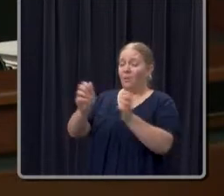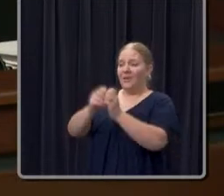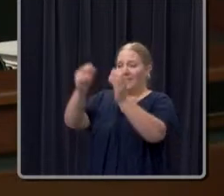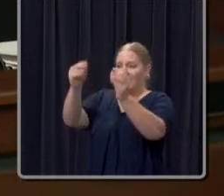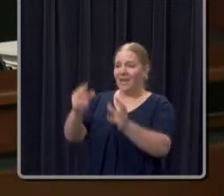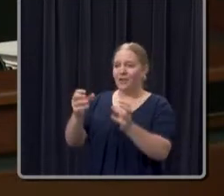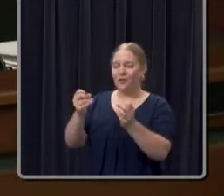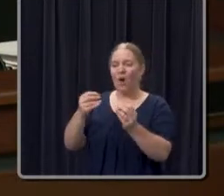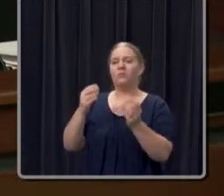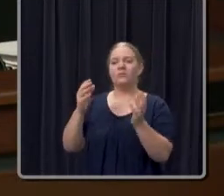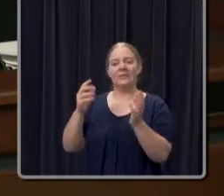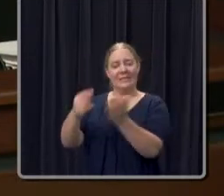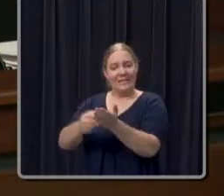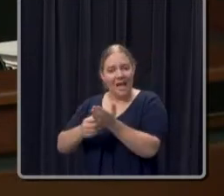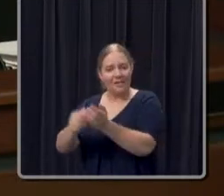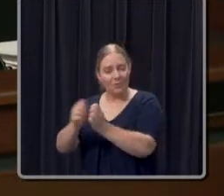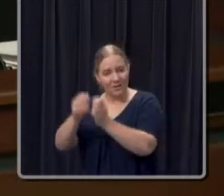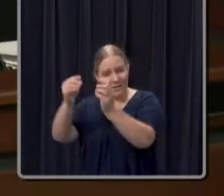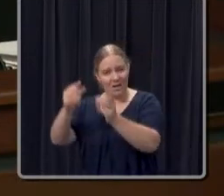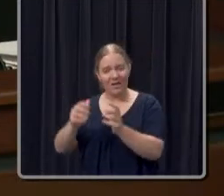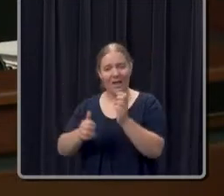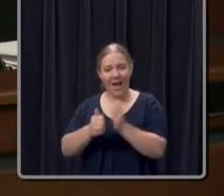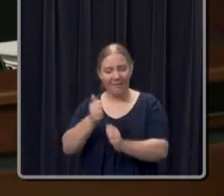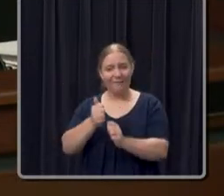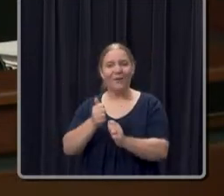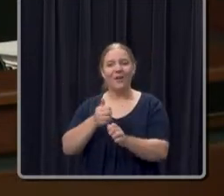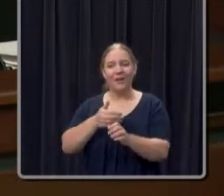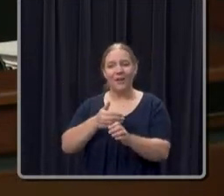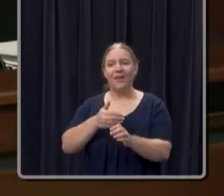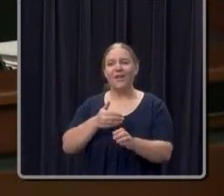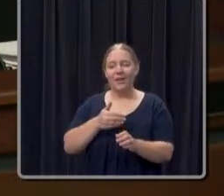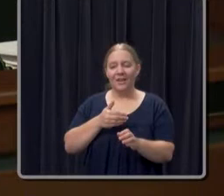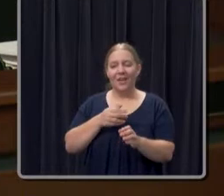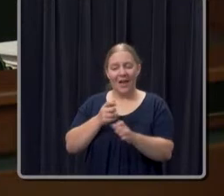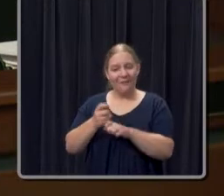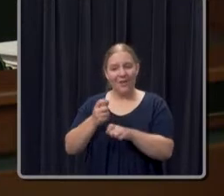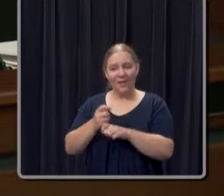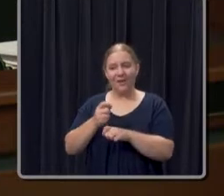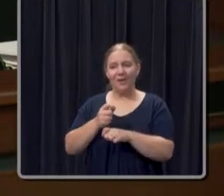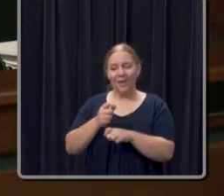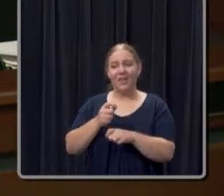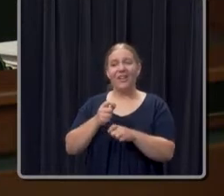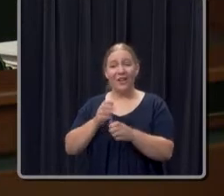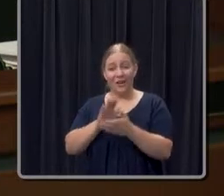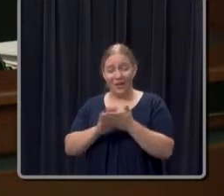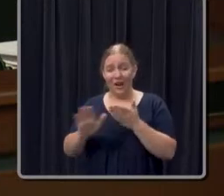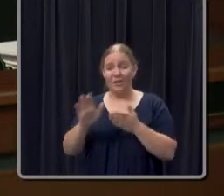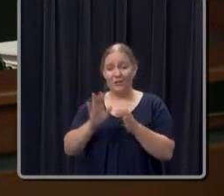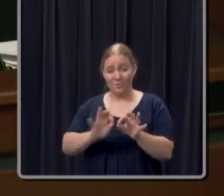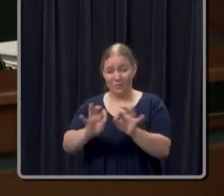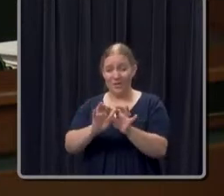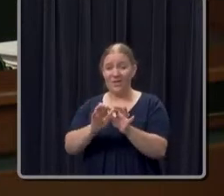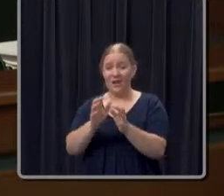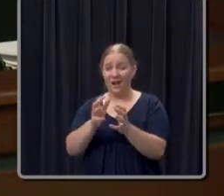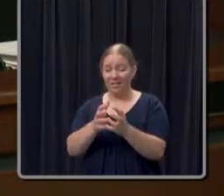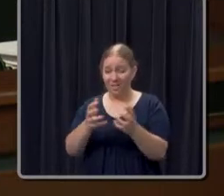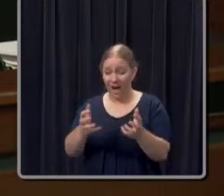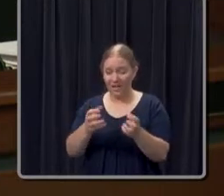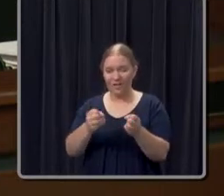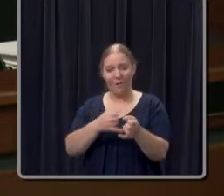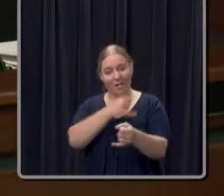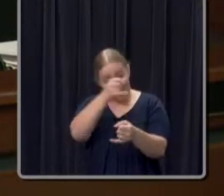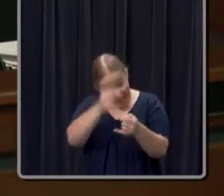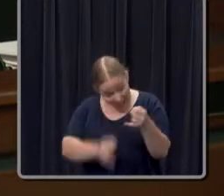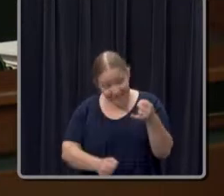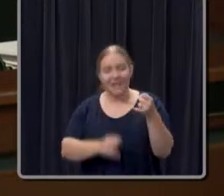So have those conversations, because every $3,000 or $4,000 in college is worth a lot to us. So the last thing is